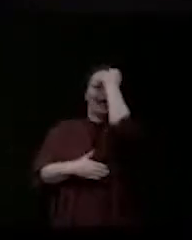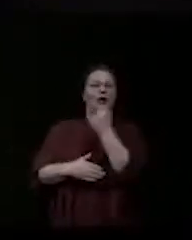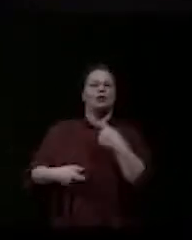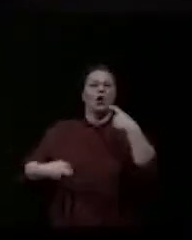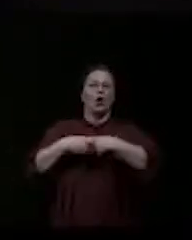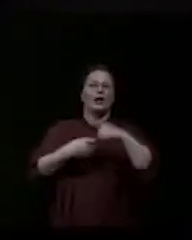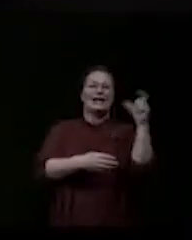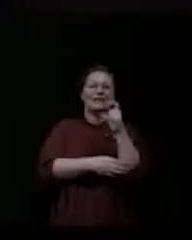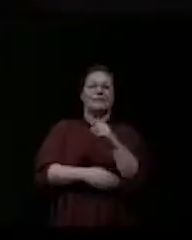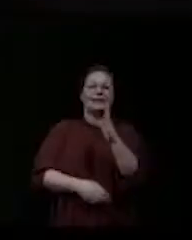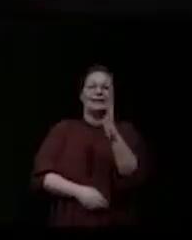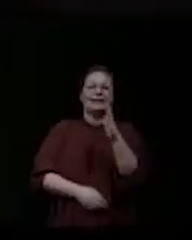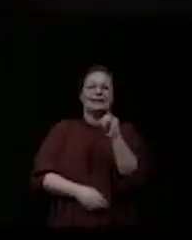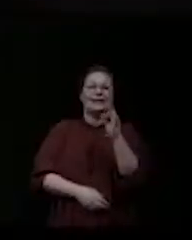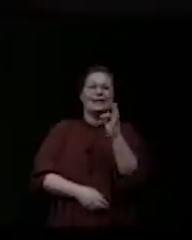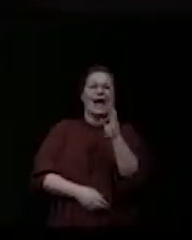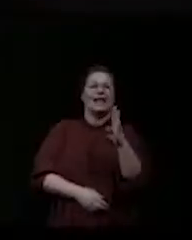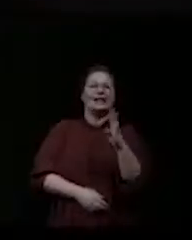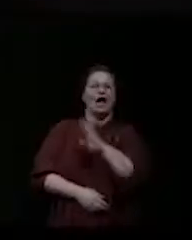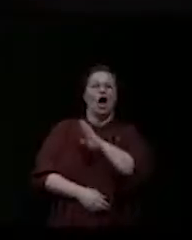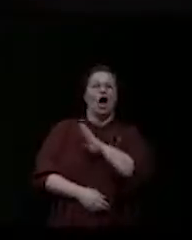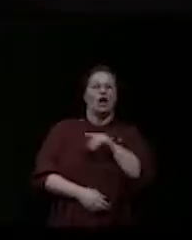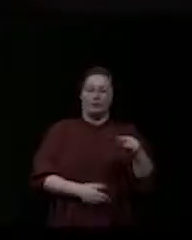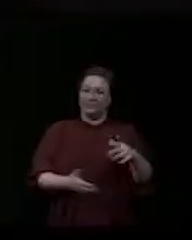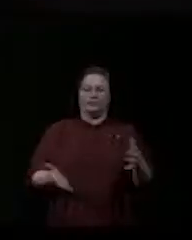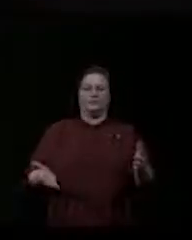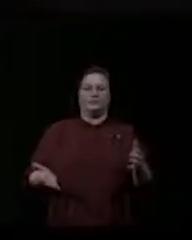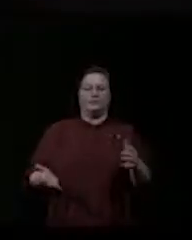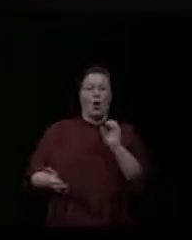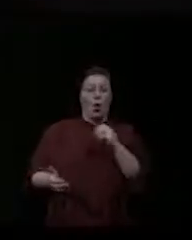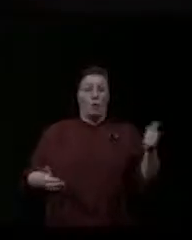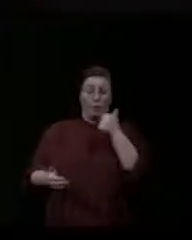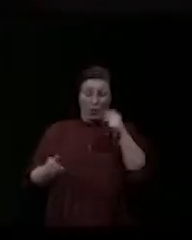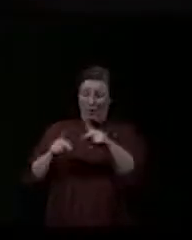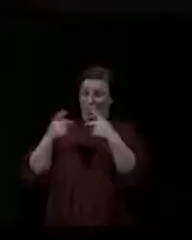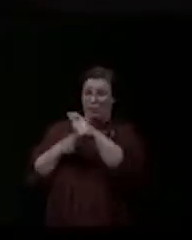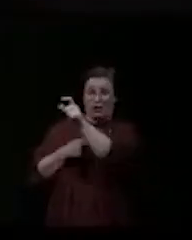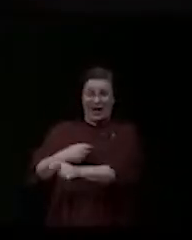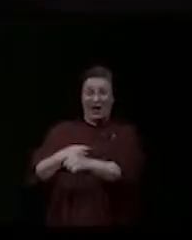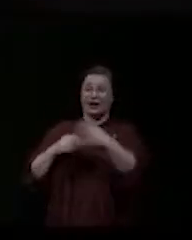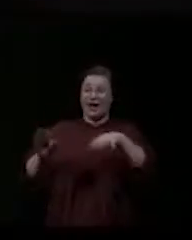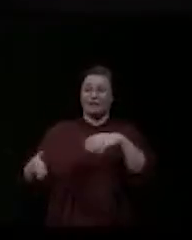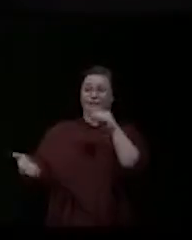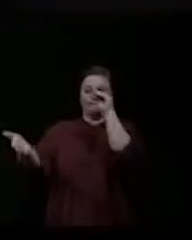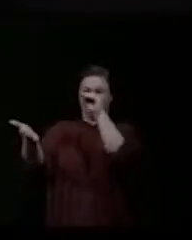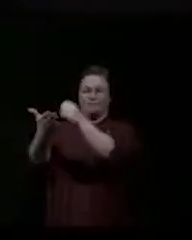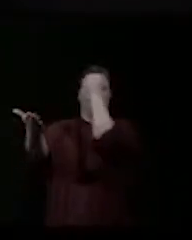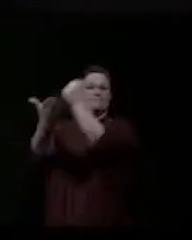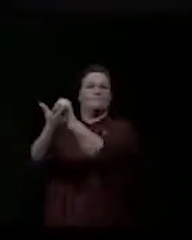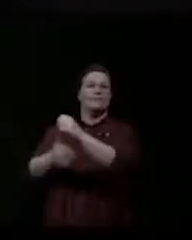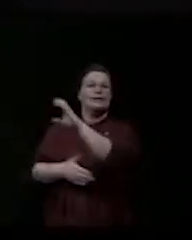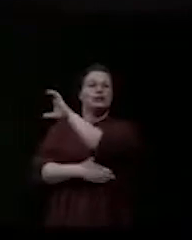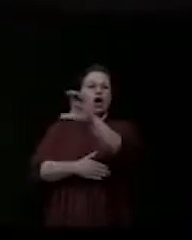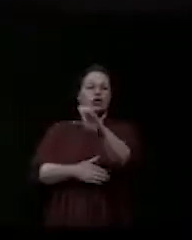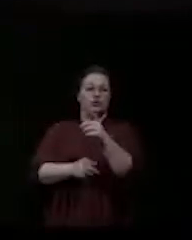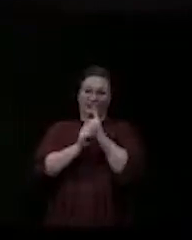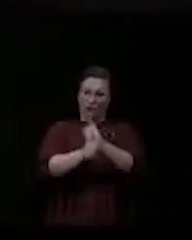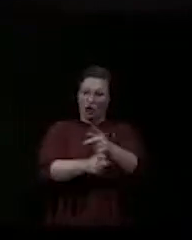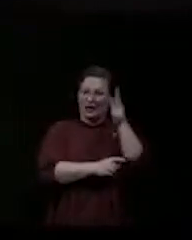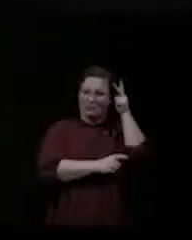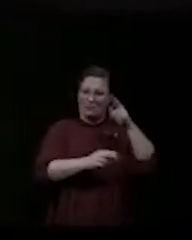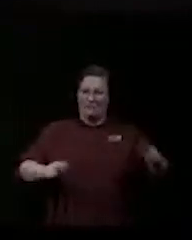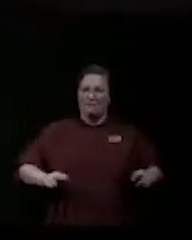Islamic Jihad. The Independent Commission has grade A status under the Paris